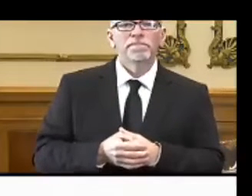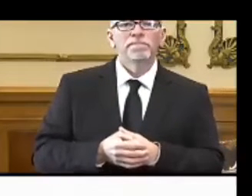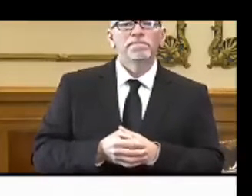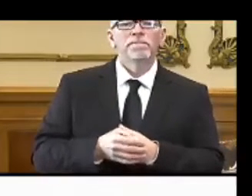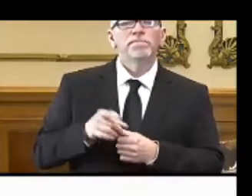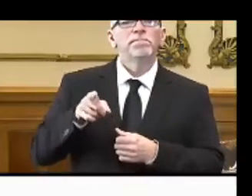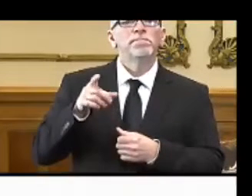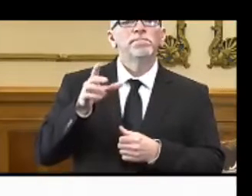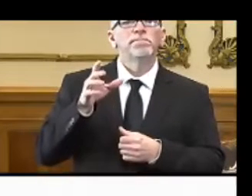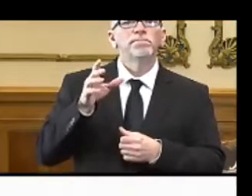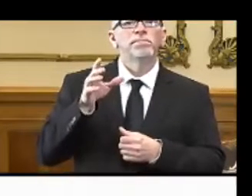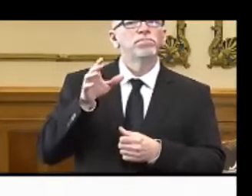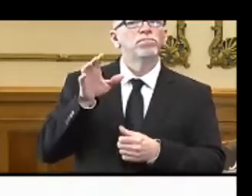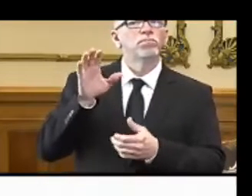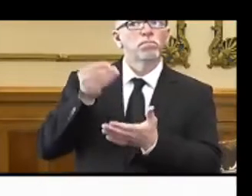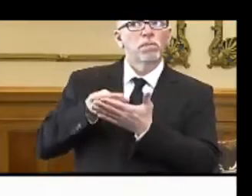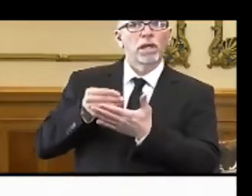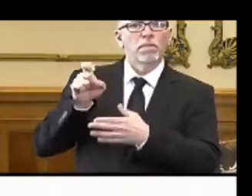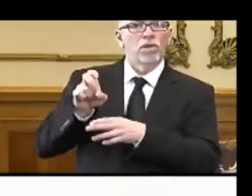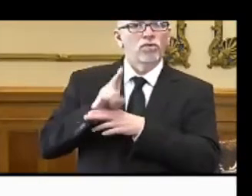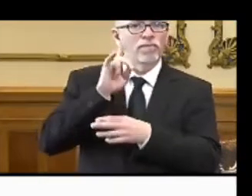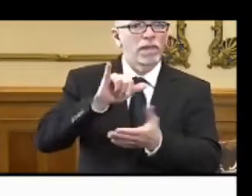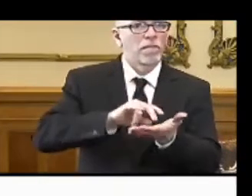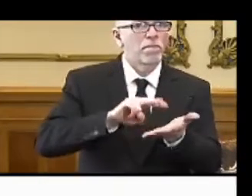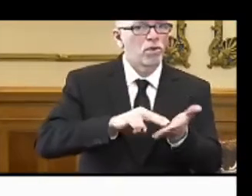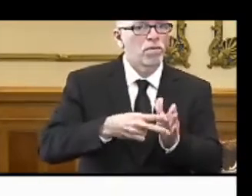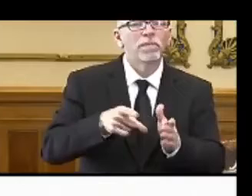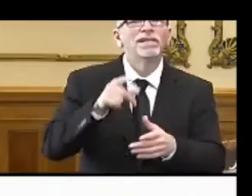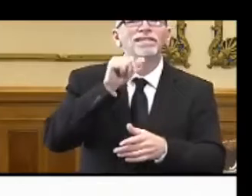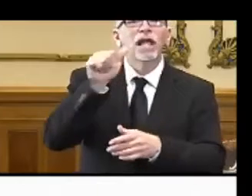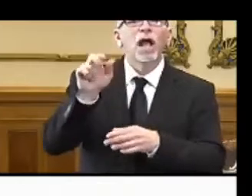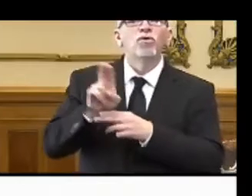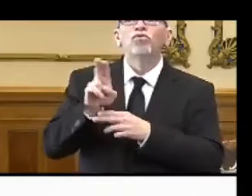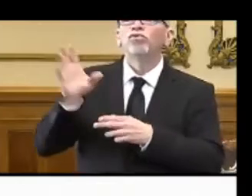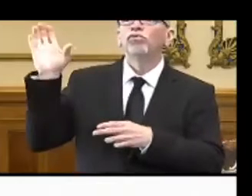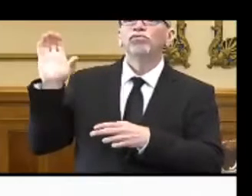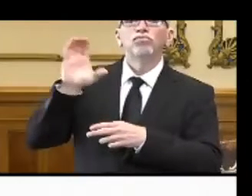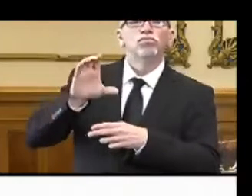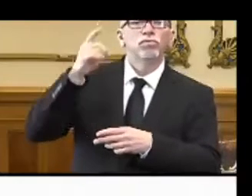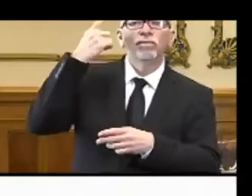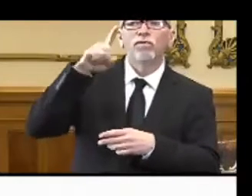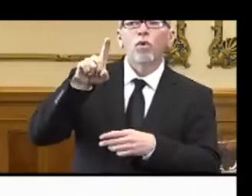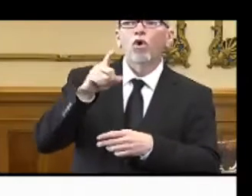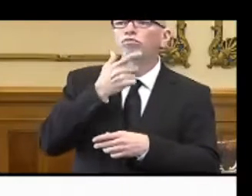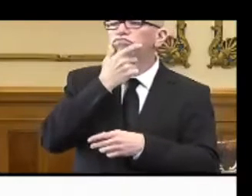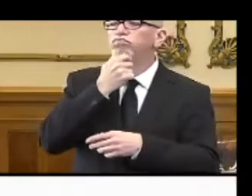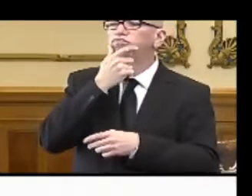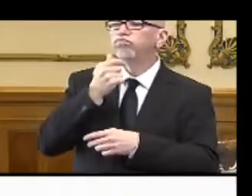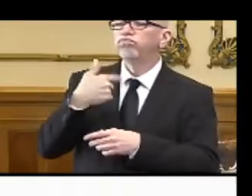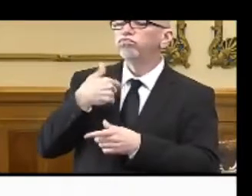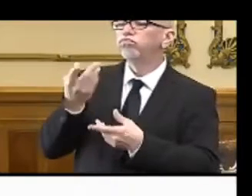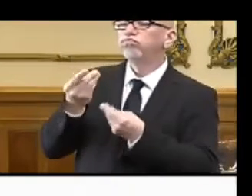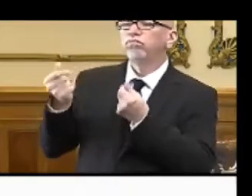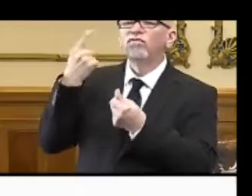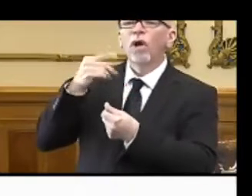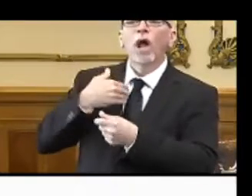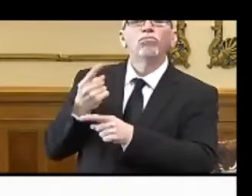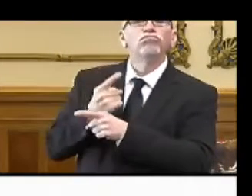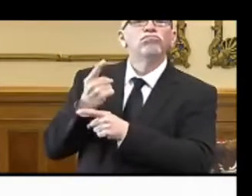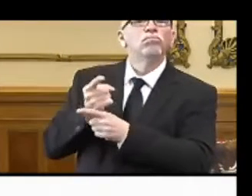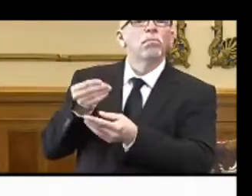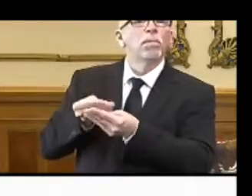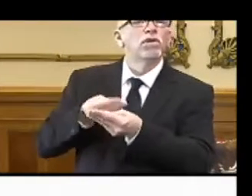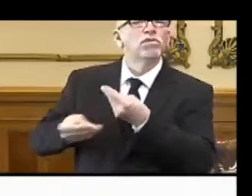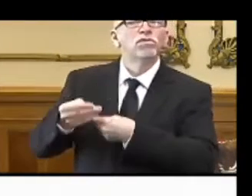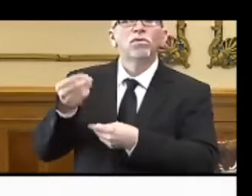be used for those purposes, cannot be used for purposes in our biennial budget, or in some